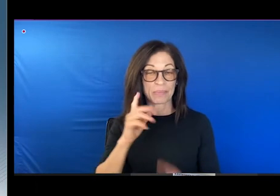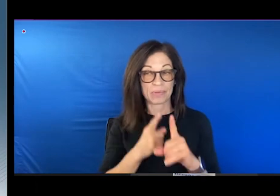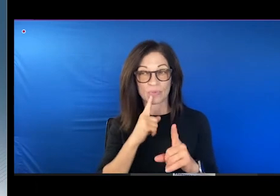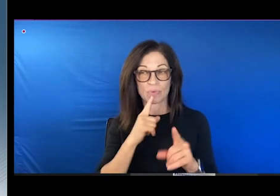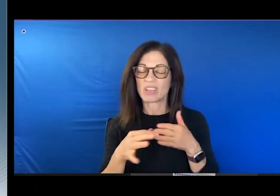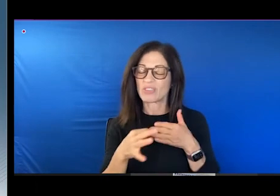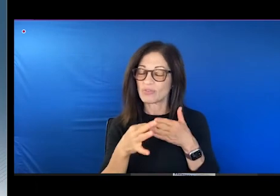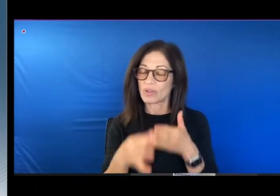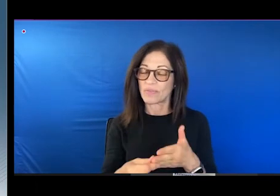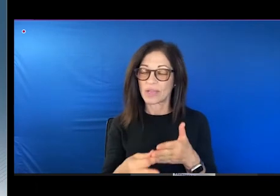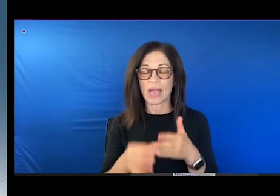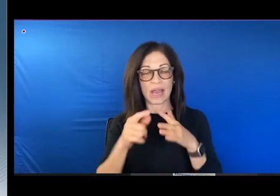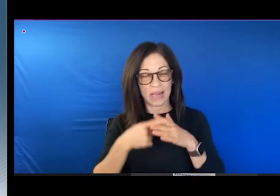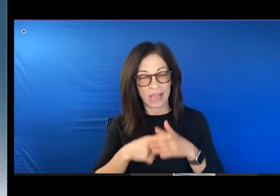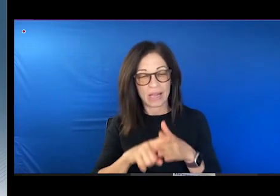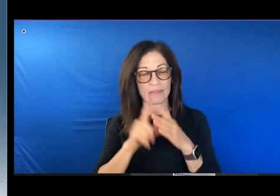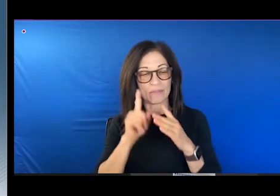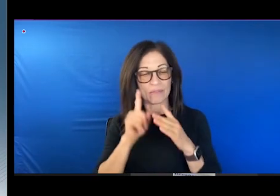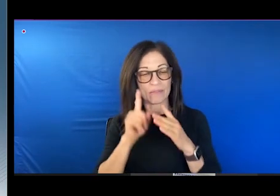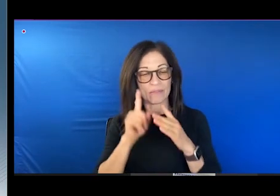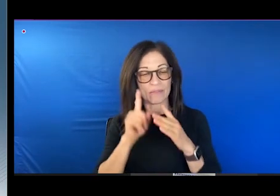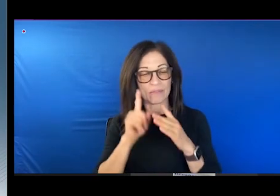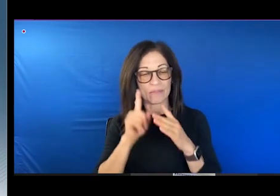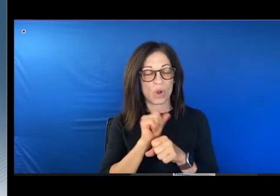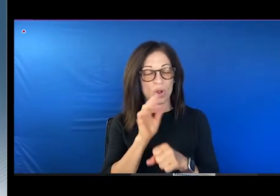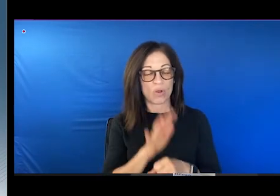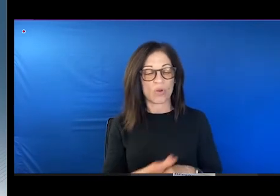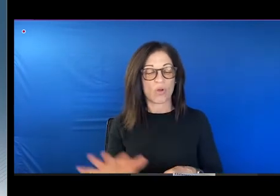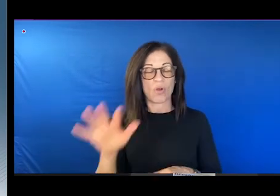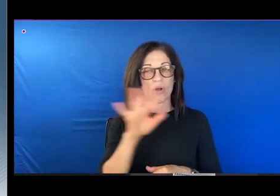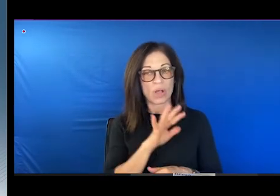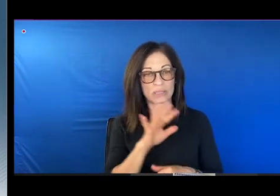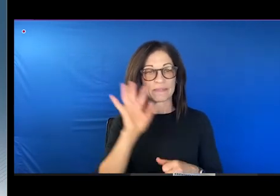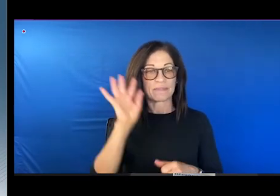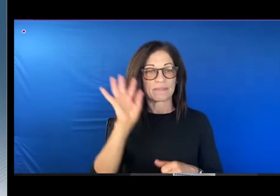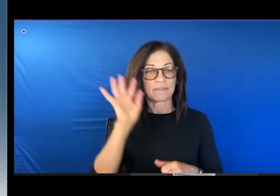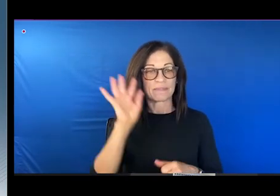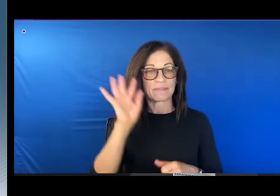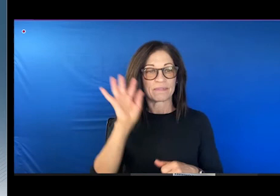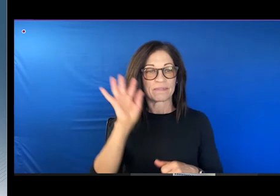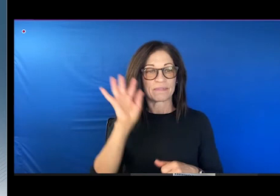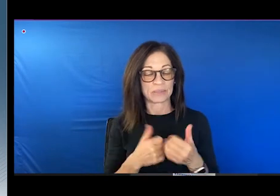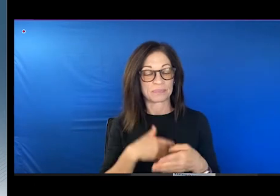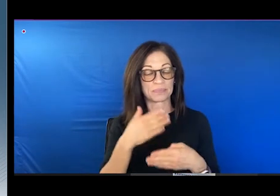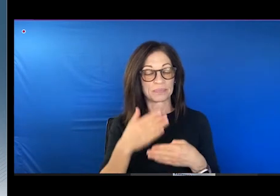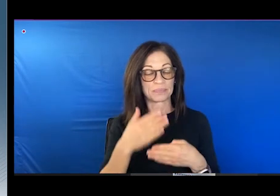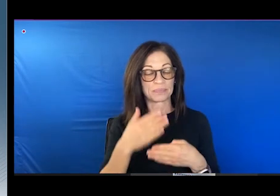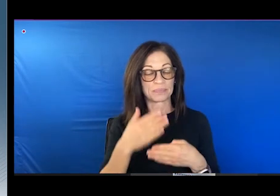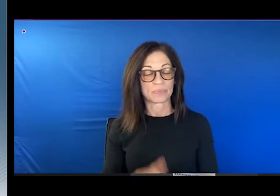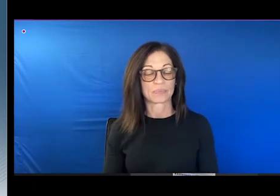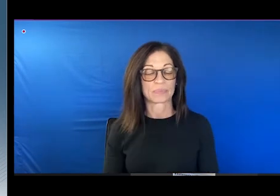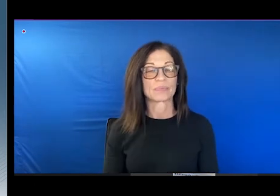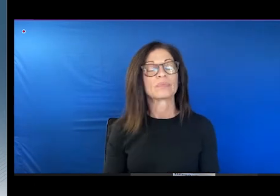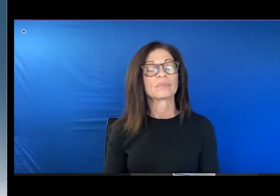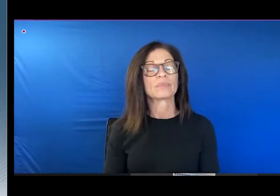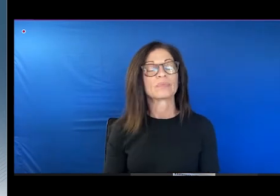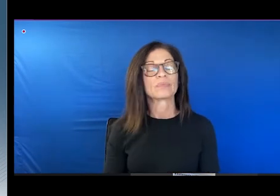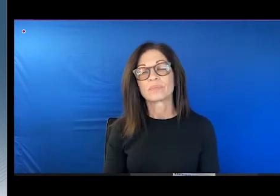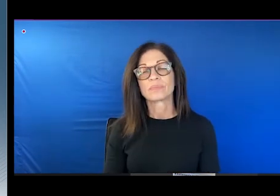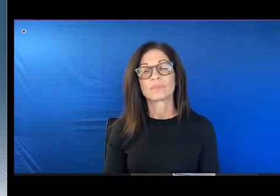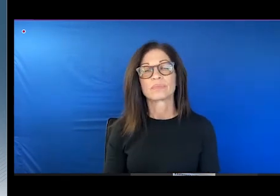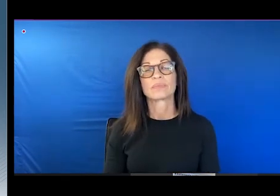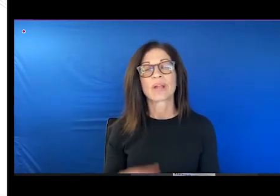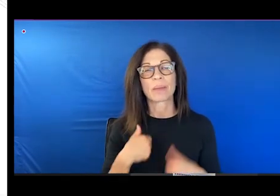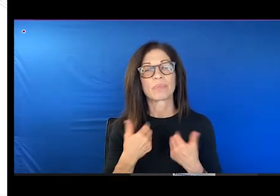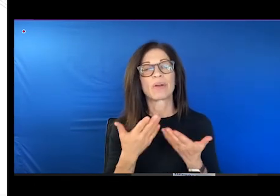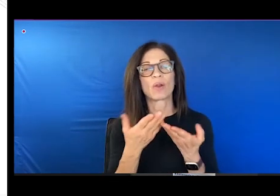really a driving force and a catalyst for our work across federal agencies. On the next slide. I